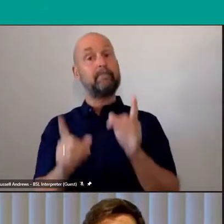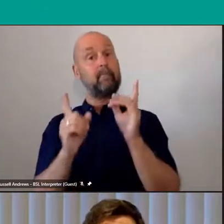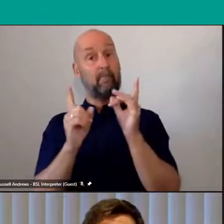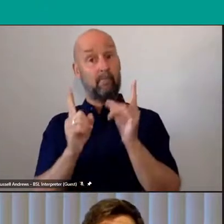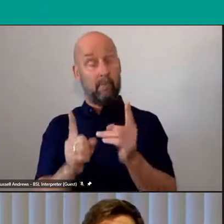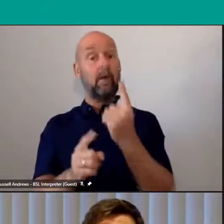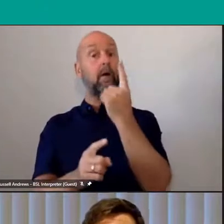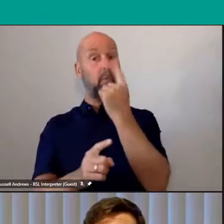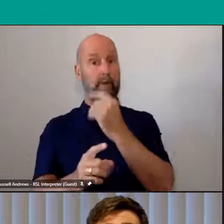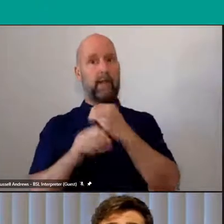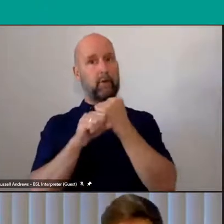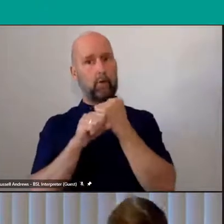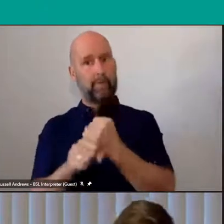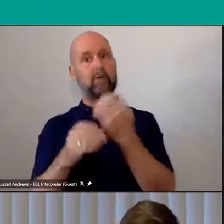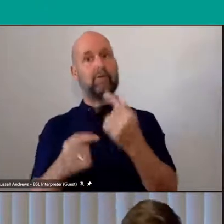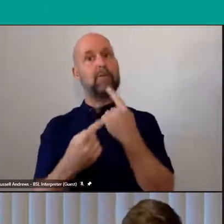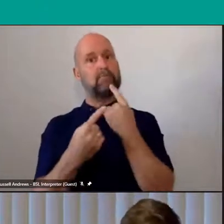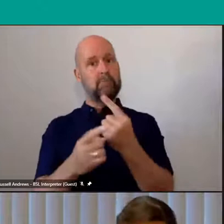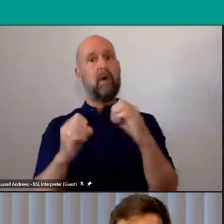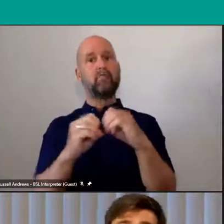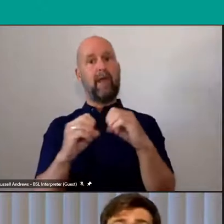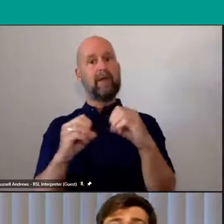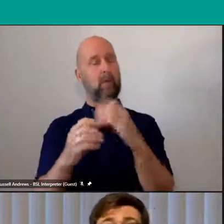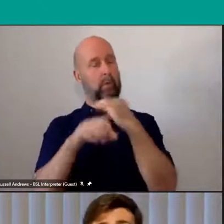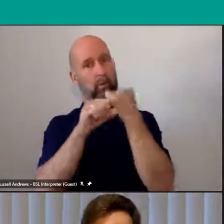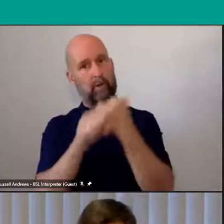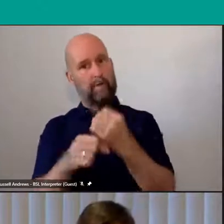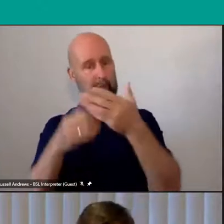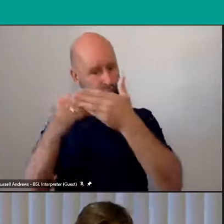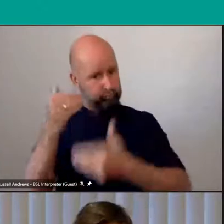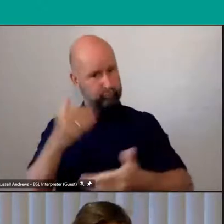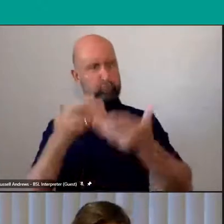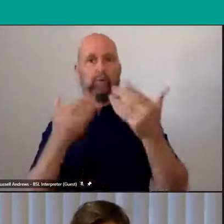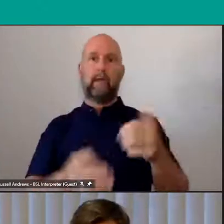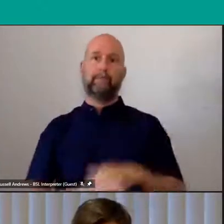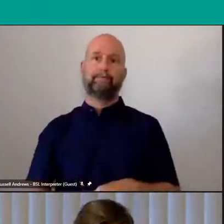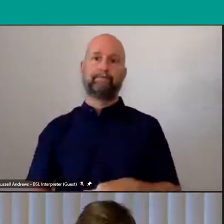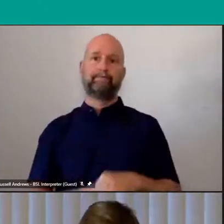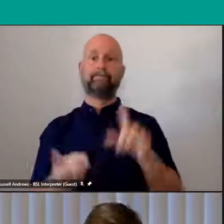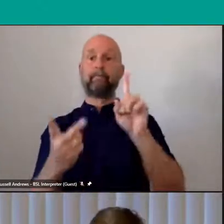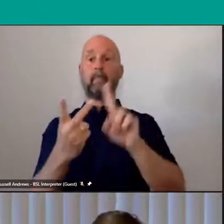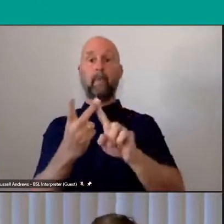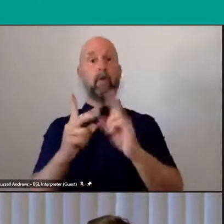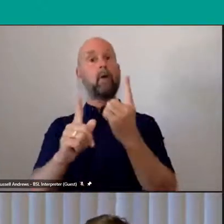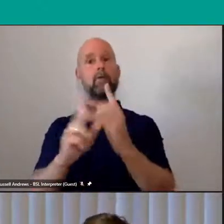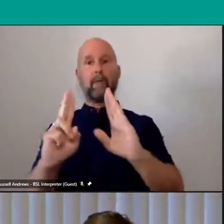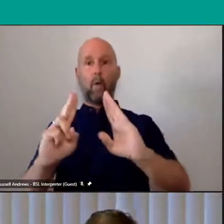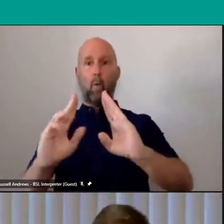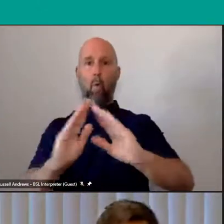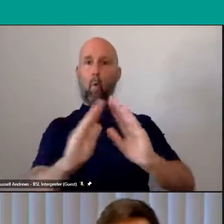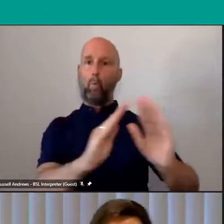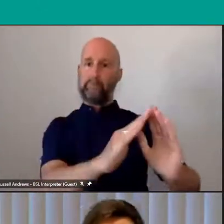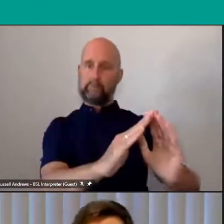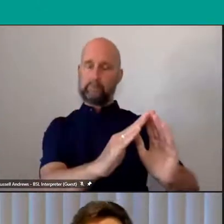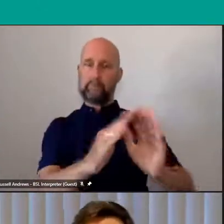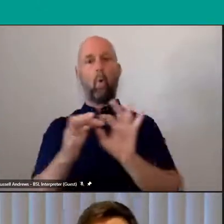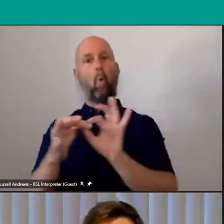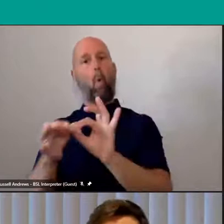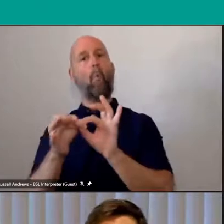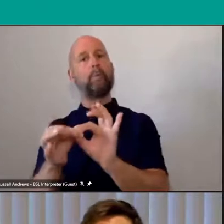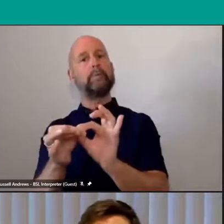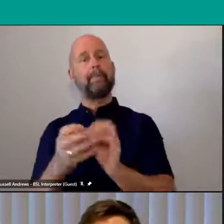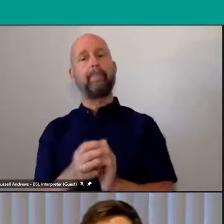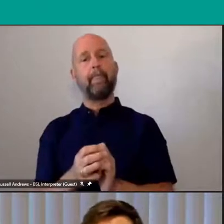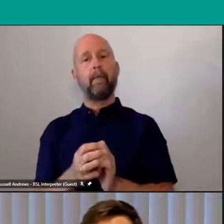we can commit to today, Brenda, isn't it, to do that. On people's homes, we accept what